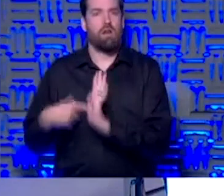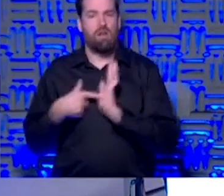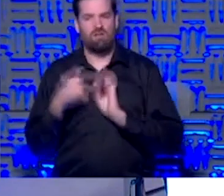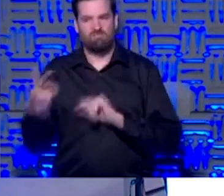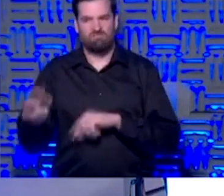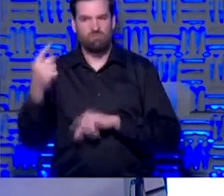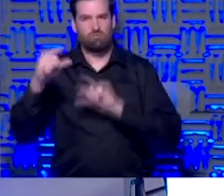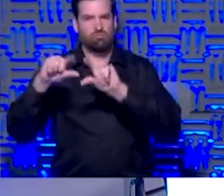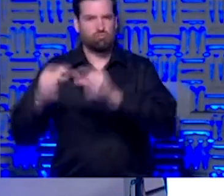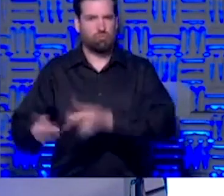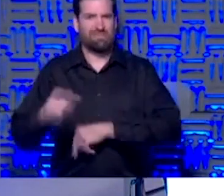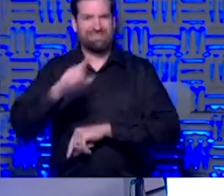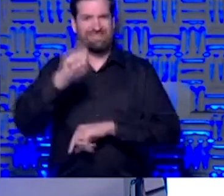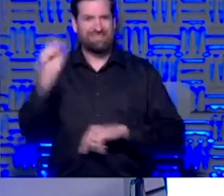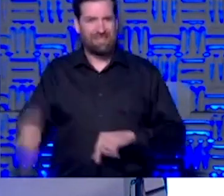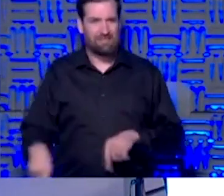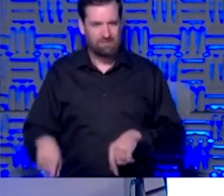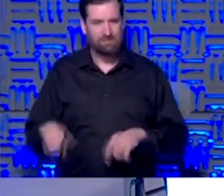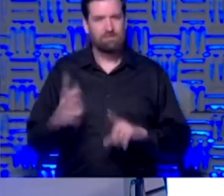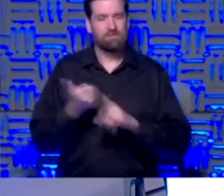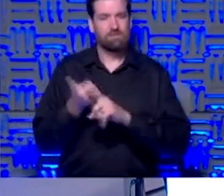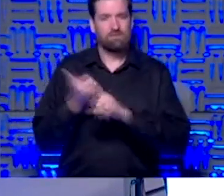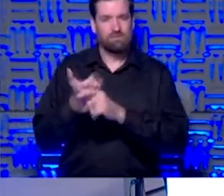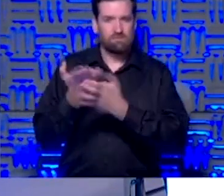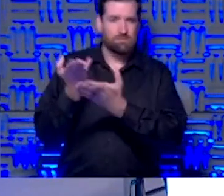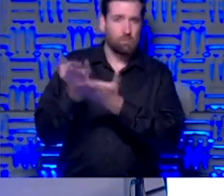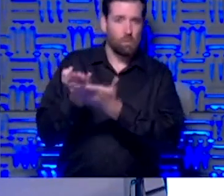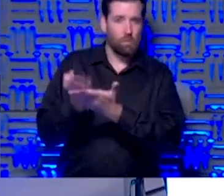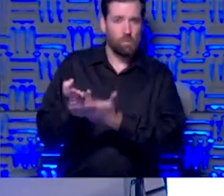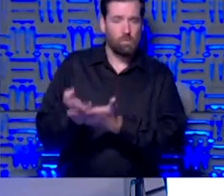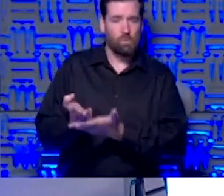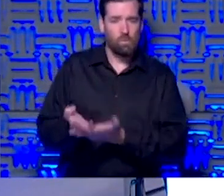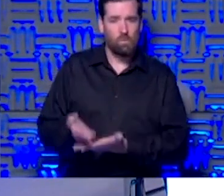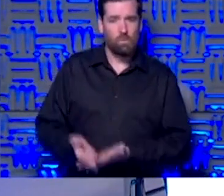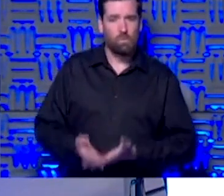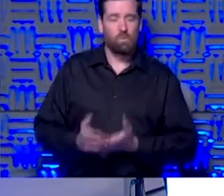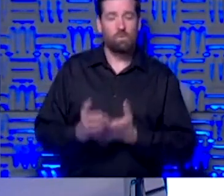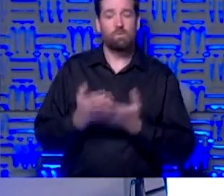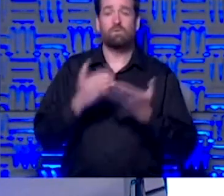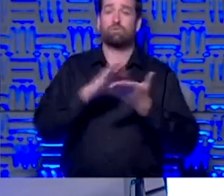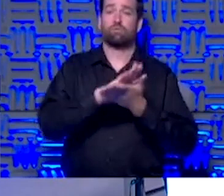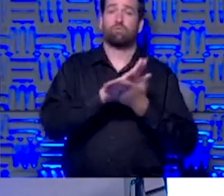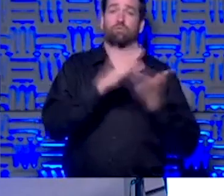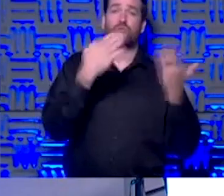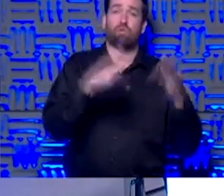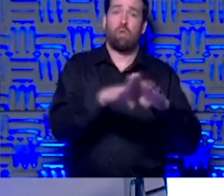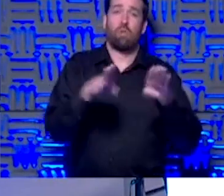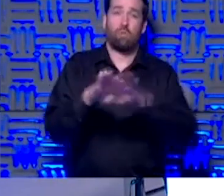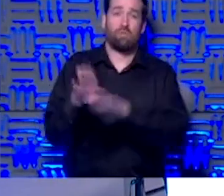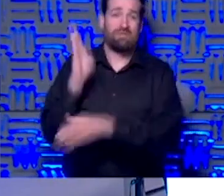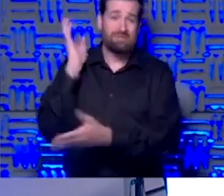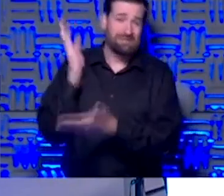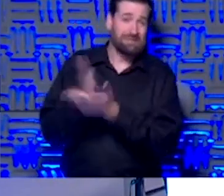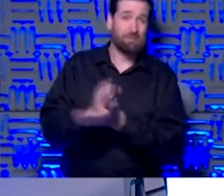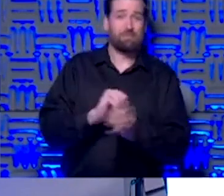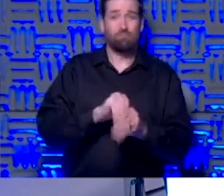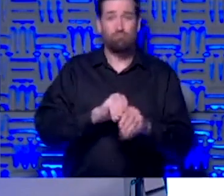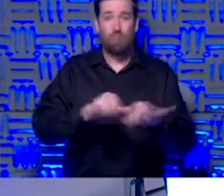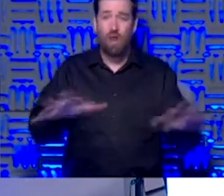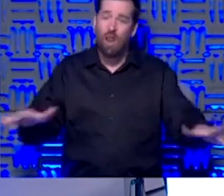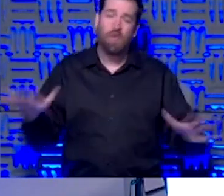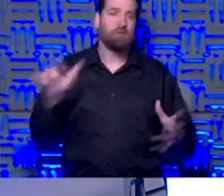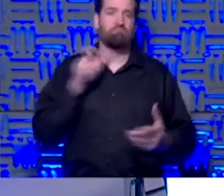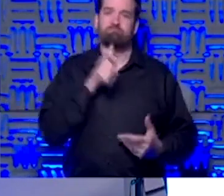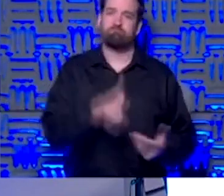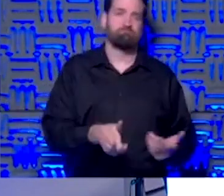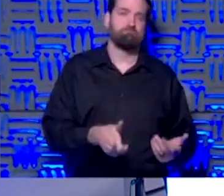group out of Texas who really also showed in that modeling that really the closing of the schools did not stop the spread as much